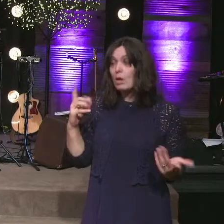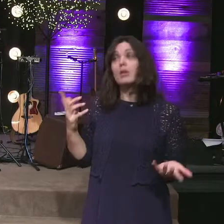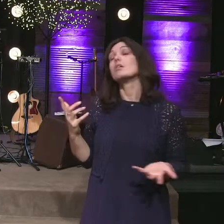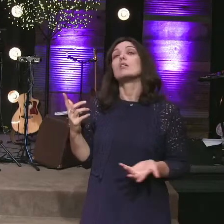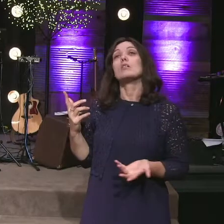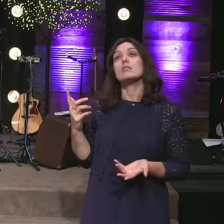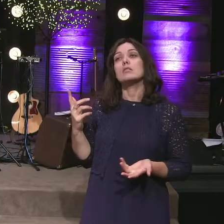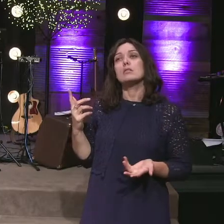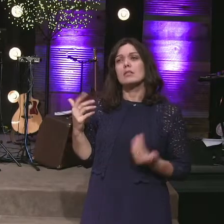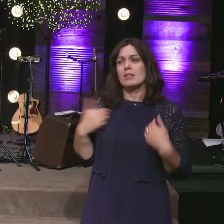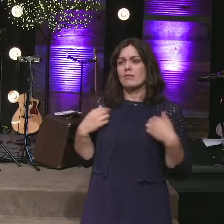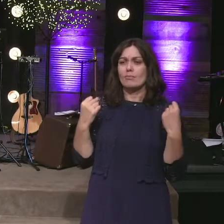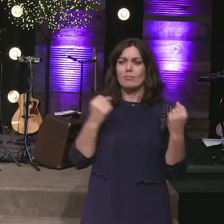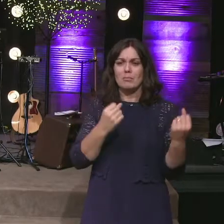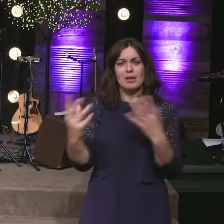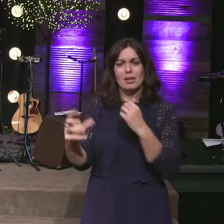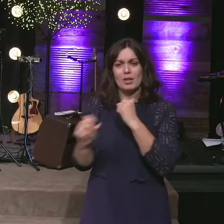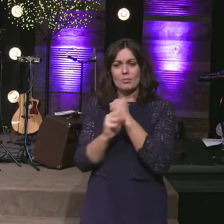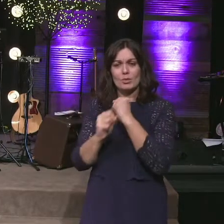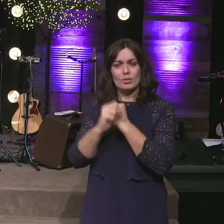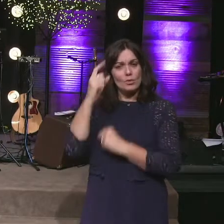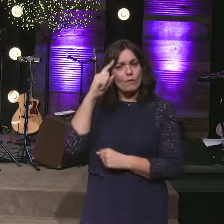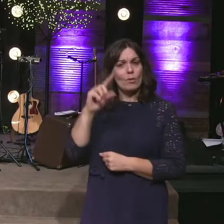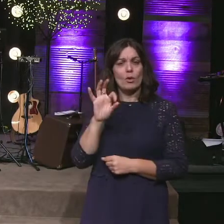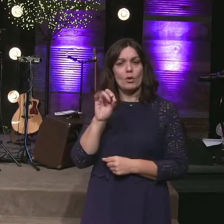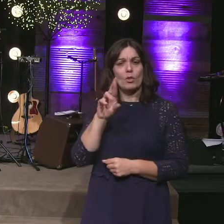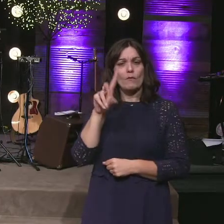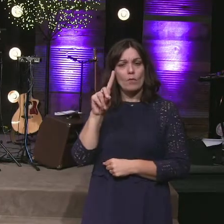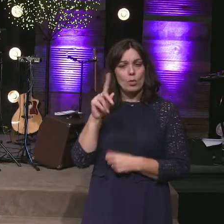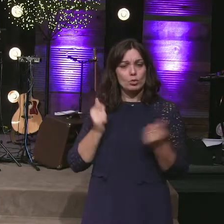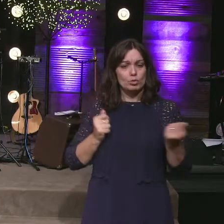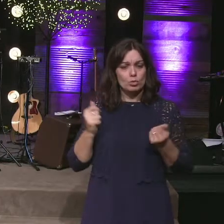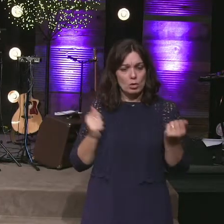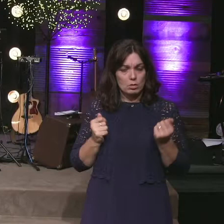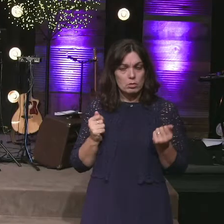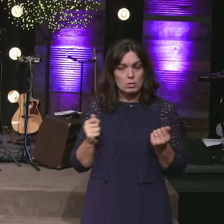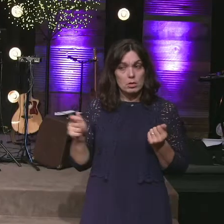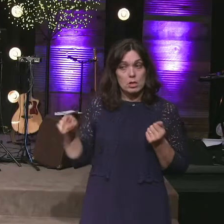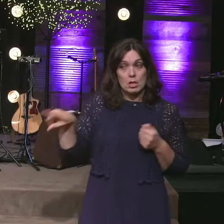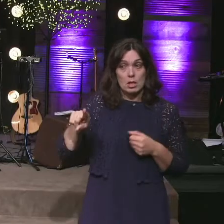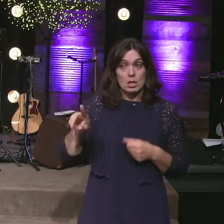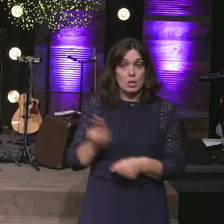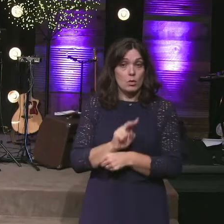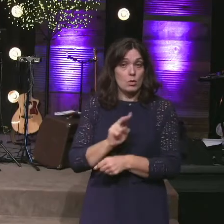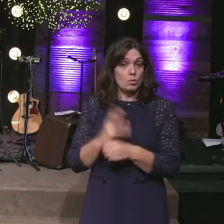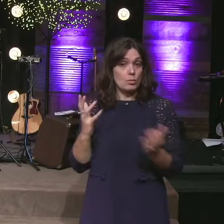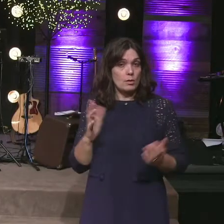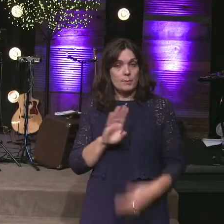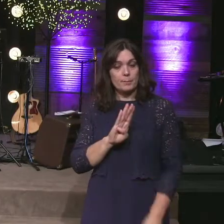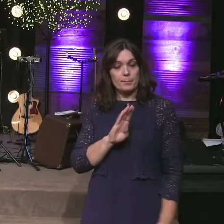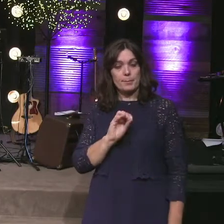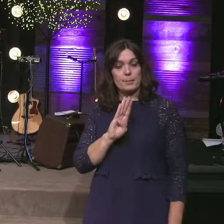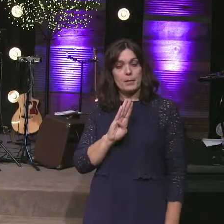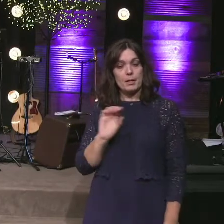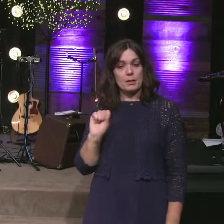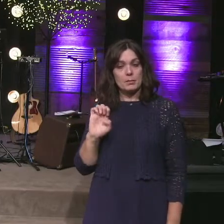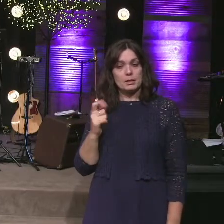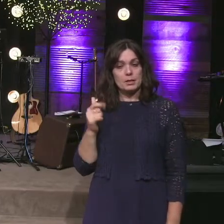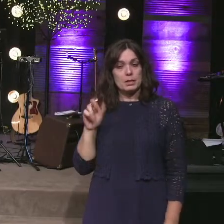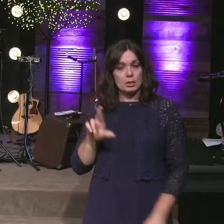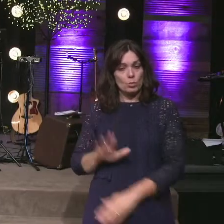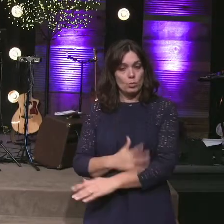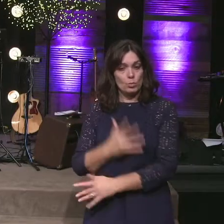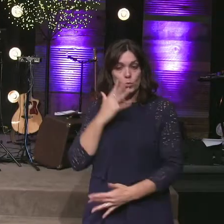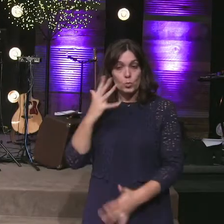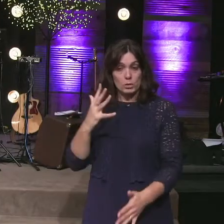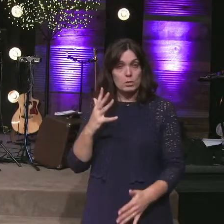all these commercials for Ford trucks, and they're selling Ford trucks with Bob Seger songs. Now, Bob Seger,